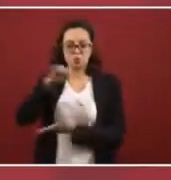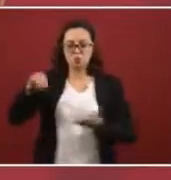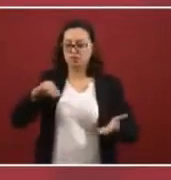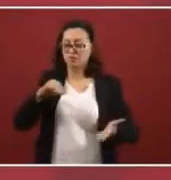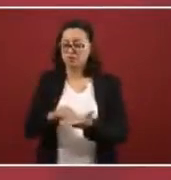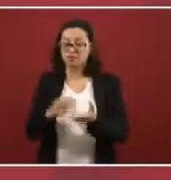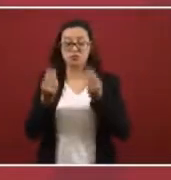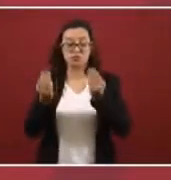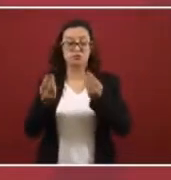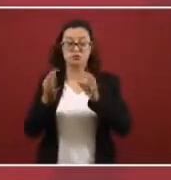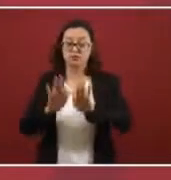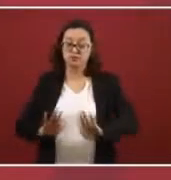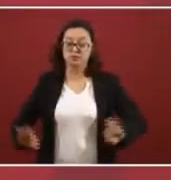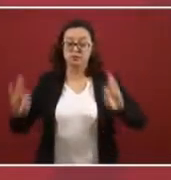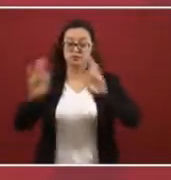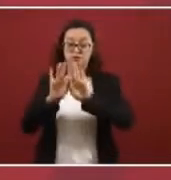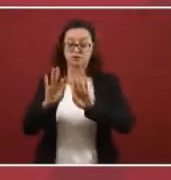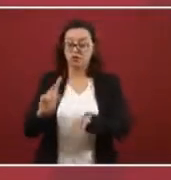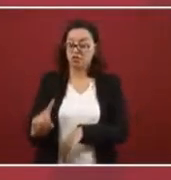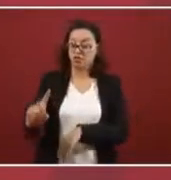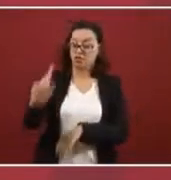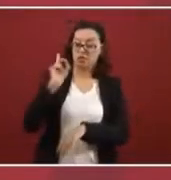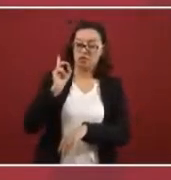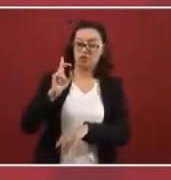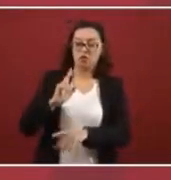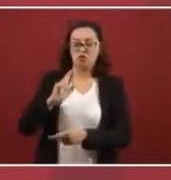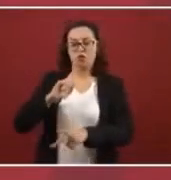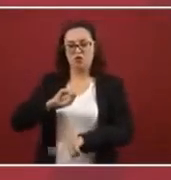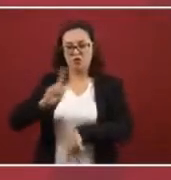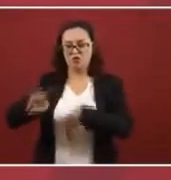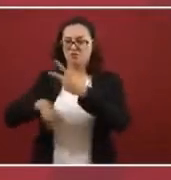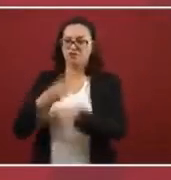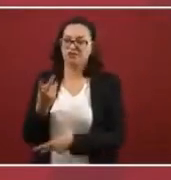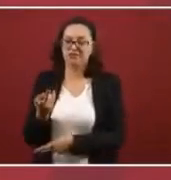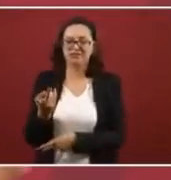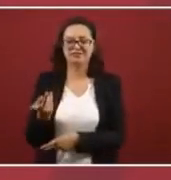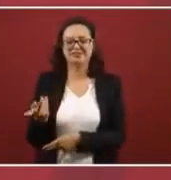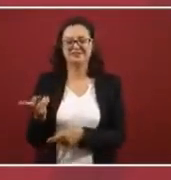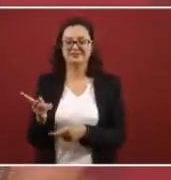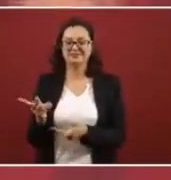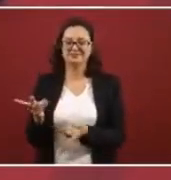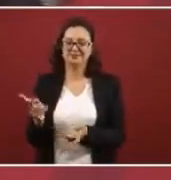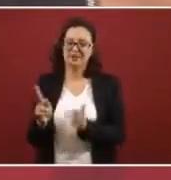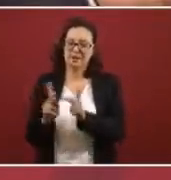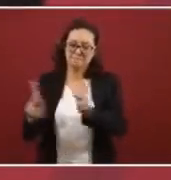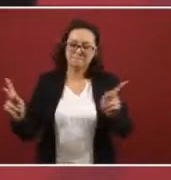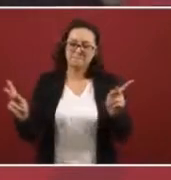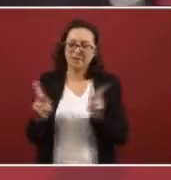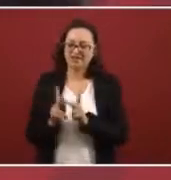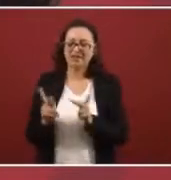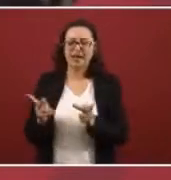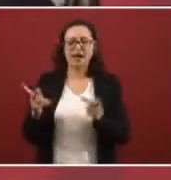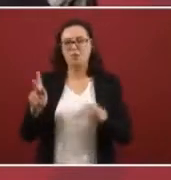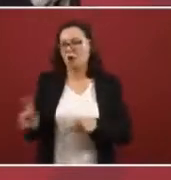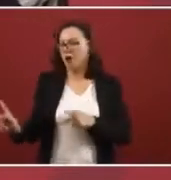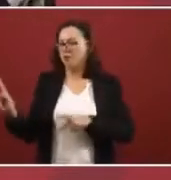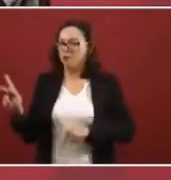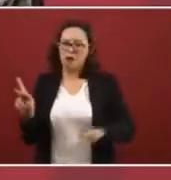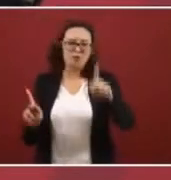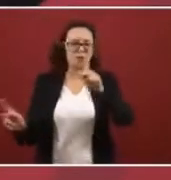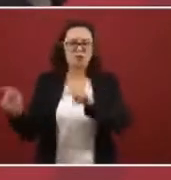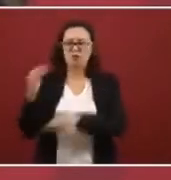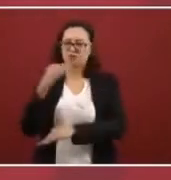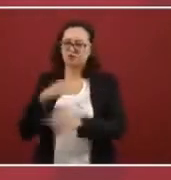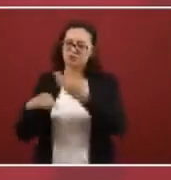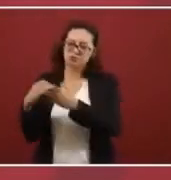that's strategic. We went on Sunday in the plaza, and they came from all the